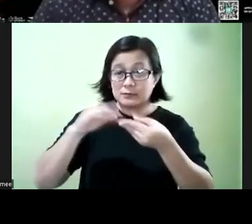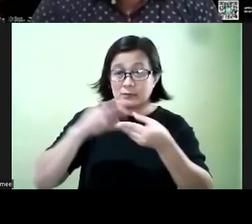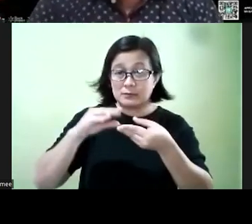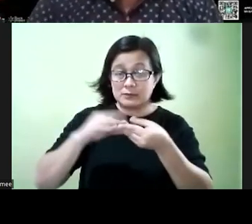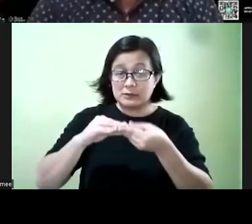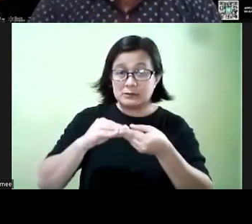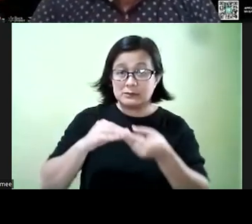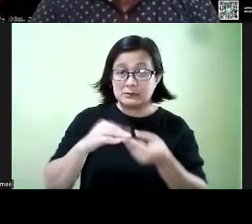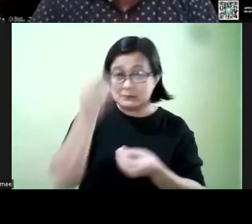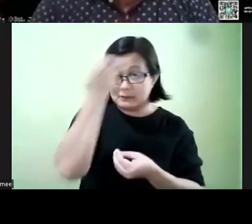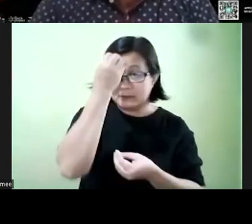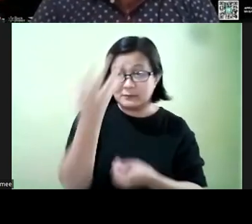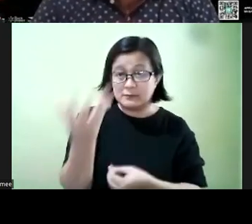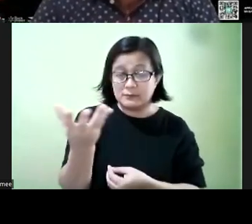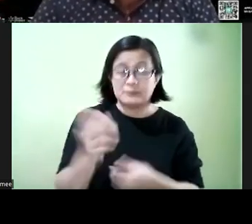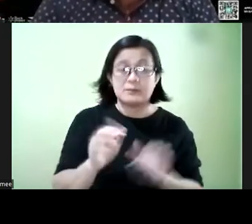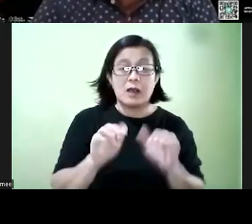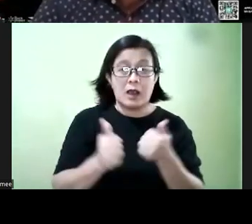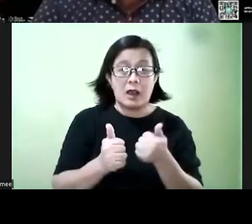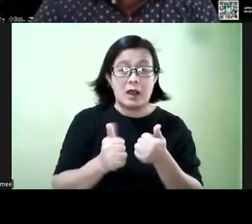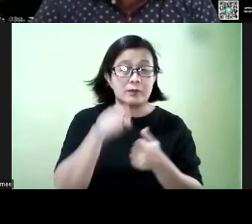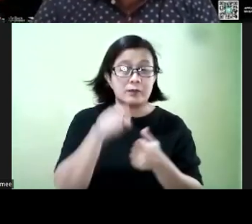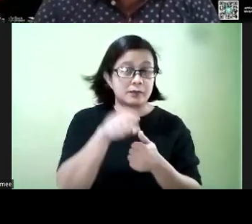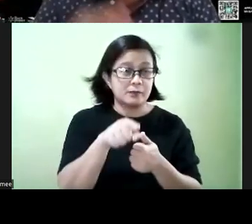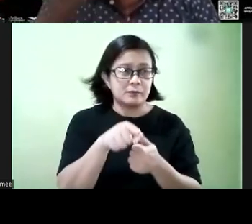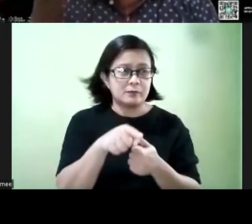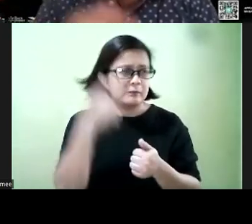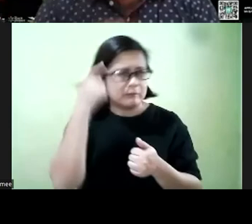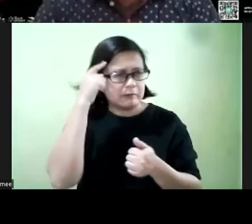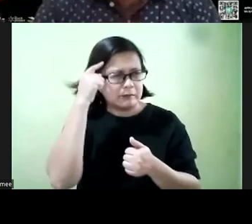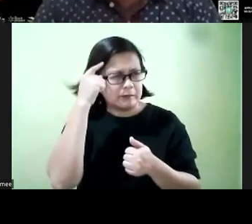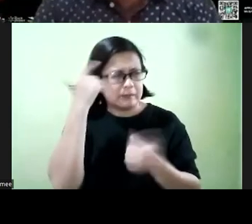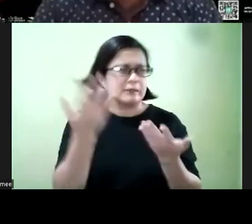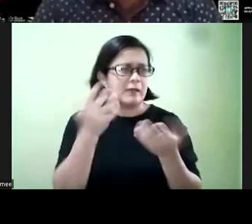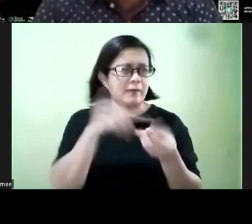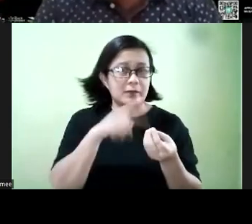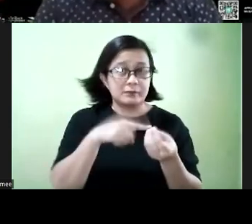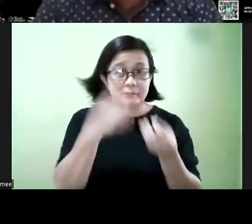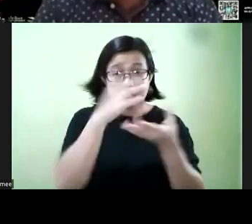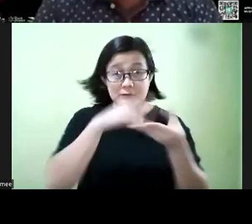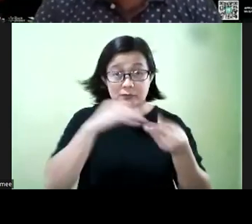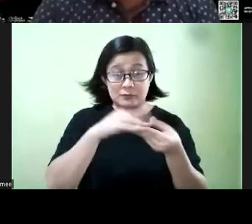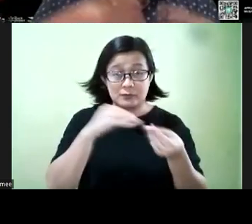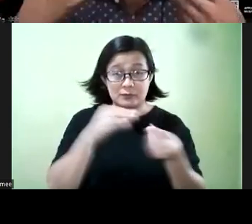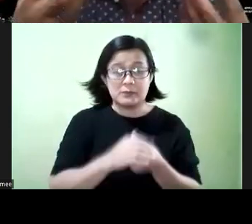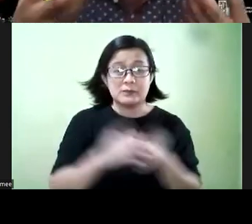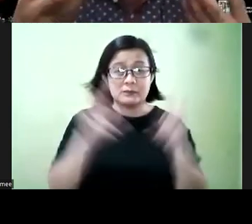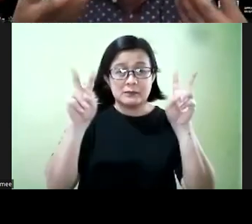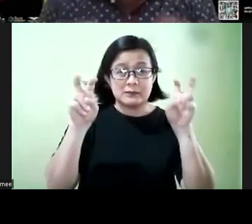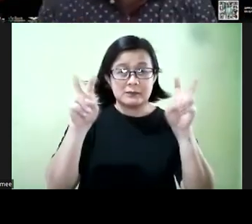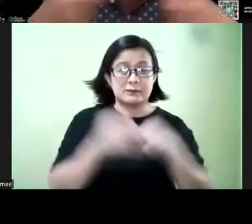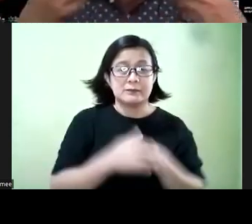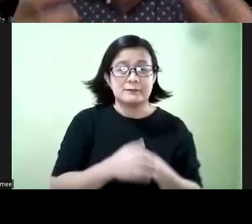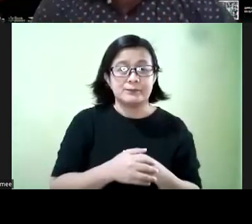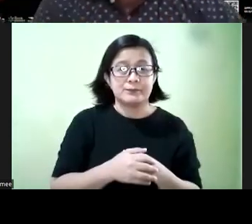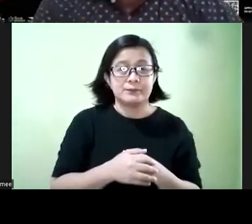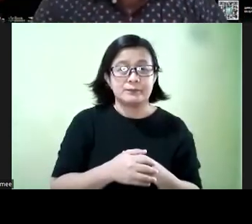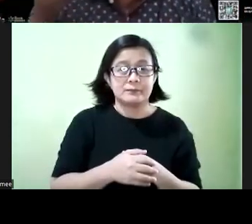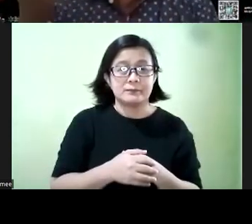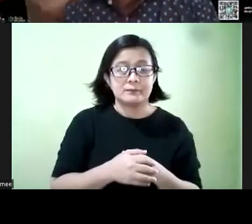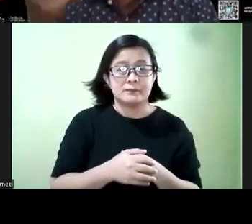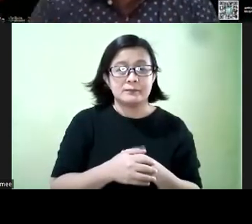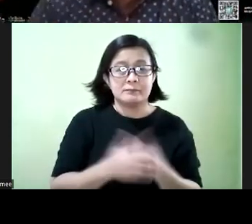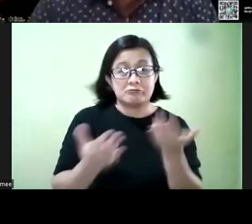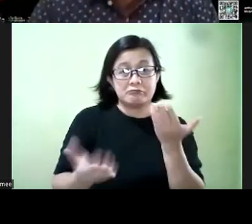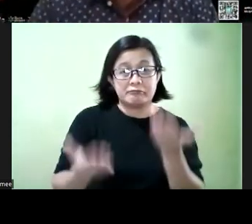when I'm telling you this story, how you respond to the story kind of is what is Alex is saying. When I tell the story, hey, maybe